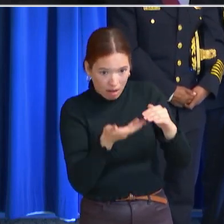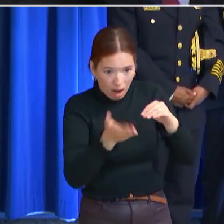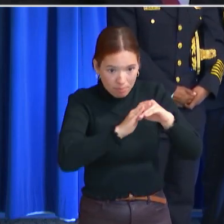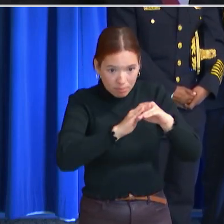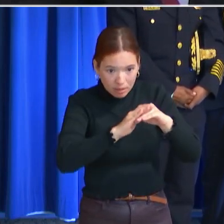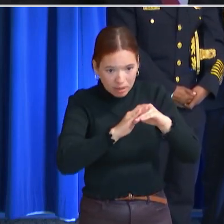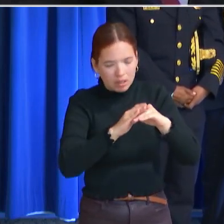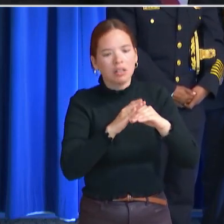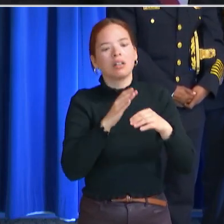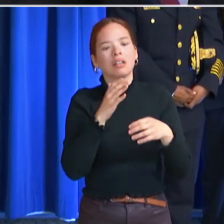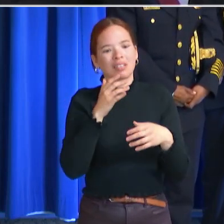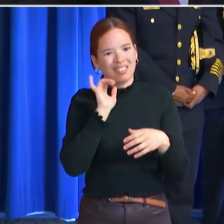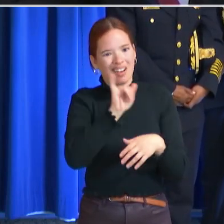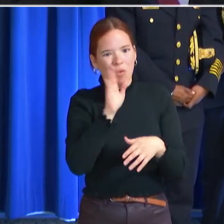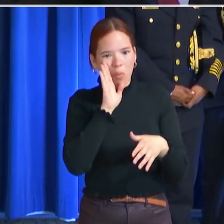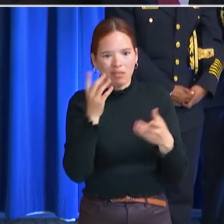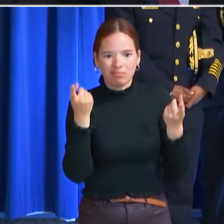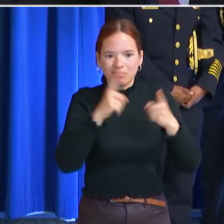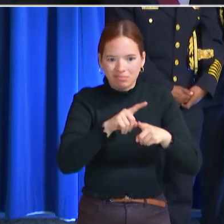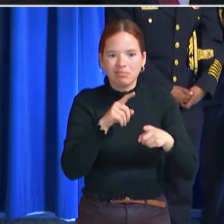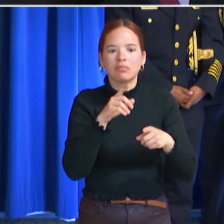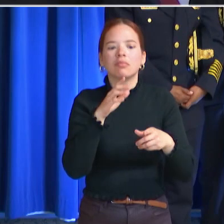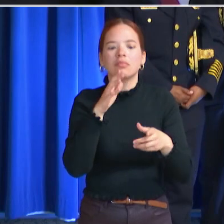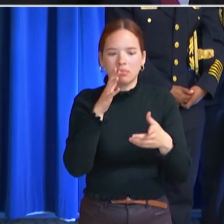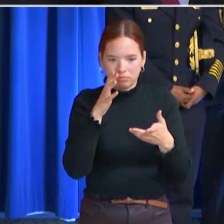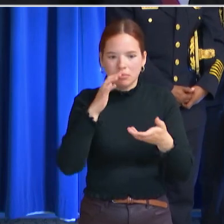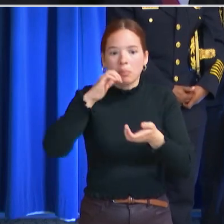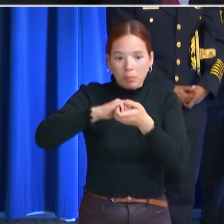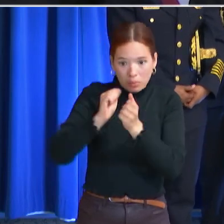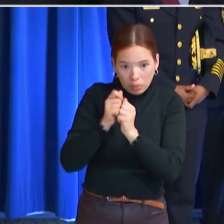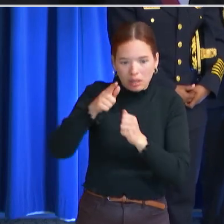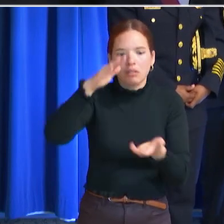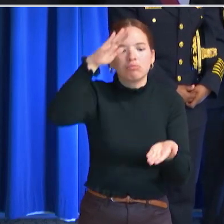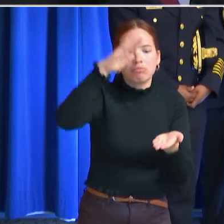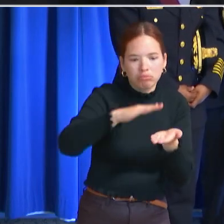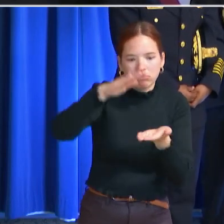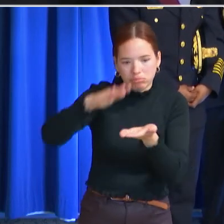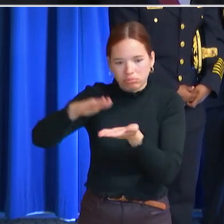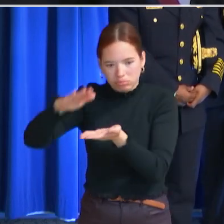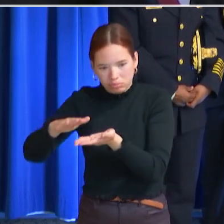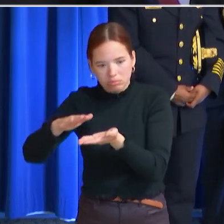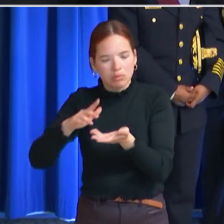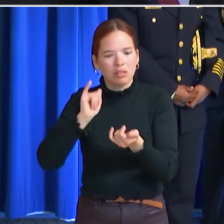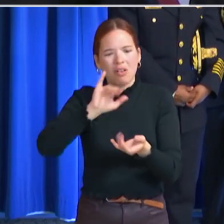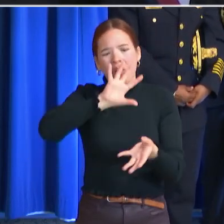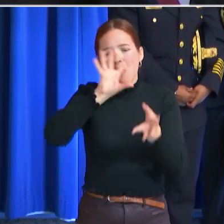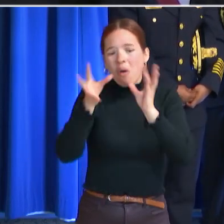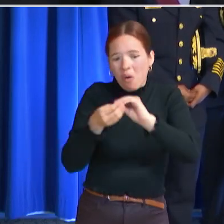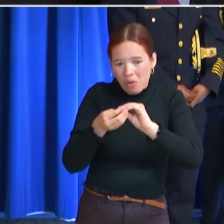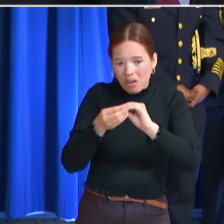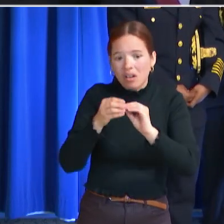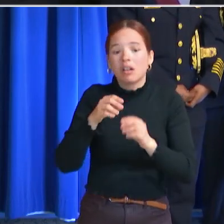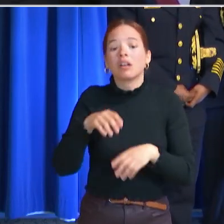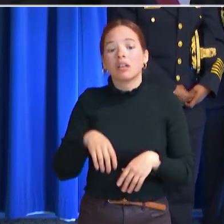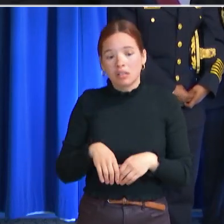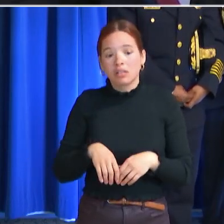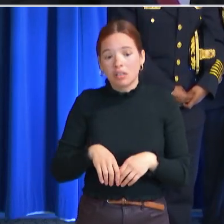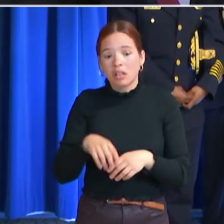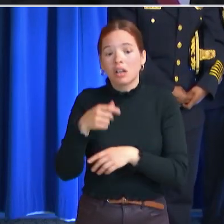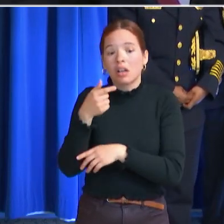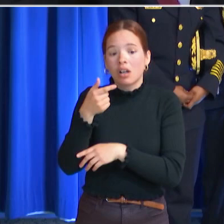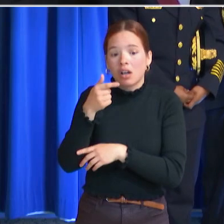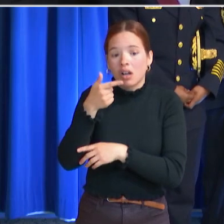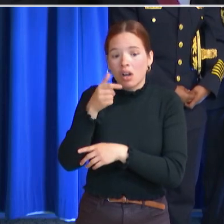Reduction Partnership, which has led to the reductions in overall crime along the Good Hope Road and in the Brightwood-Petworth area. With